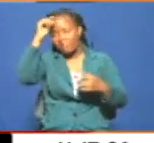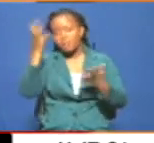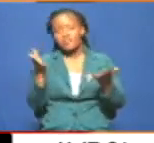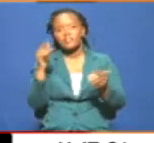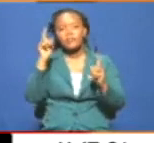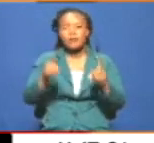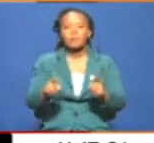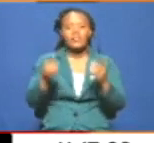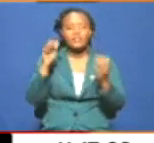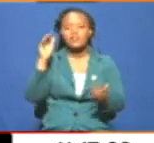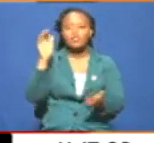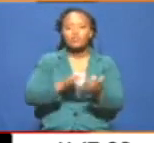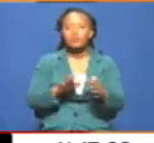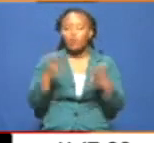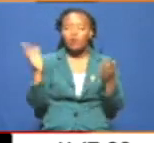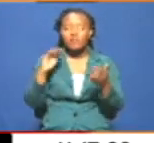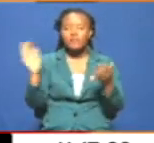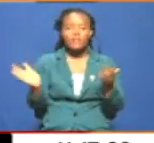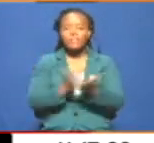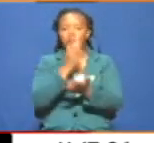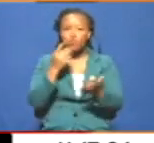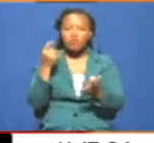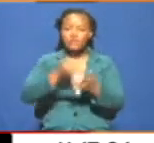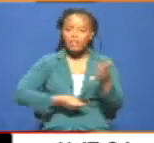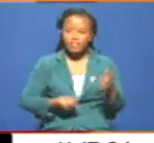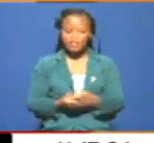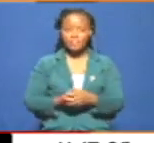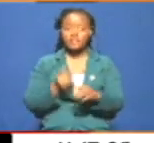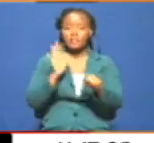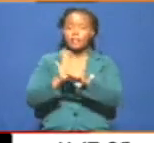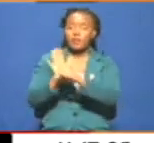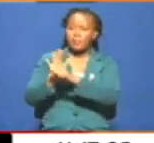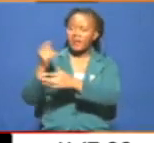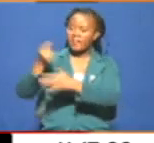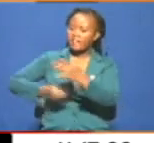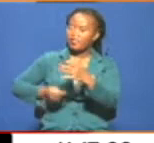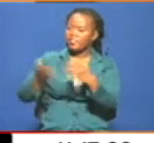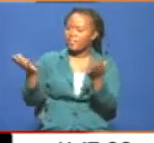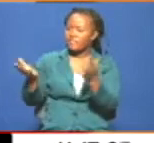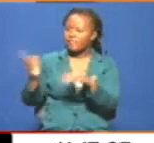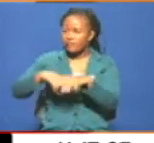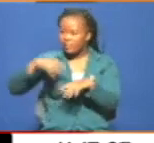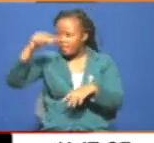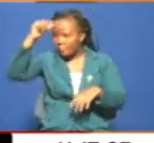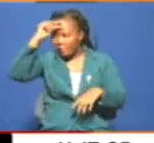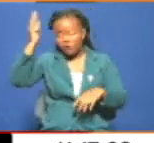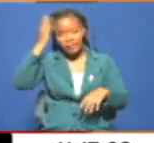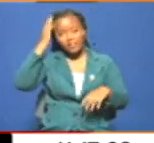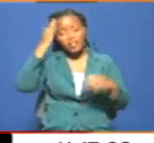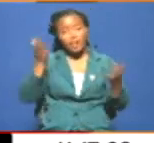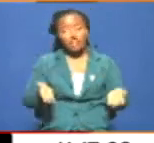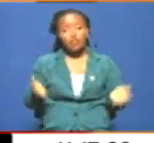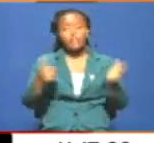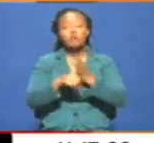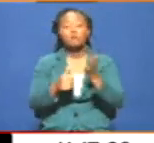actually not reduce, remove taxes. Some of these taxes, you know, when a government acknowledged problems like HIV,